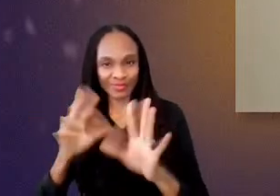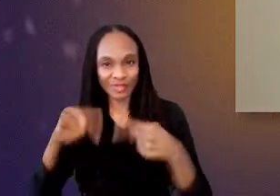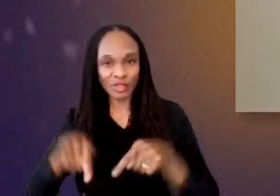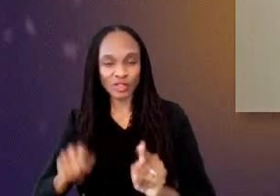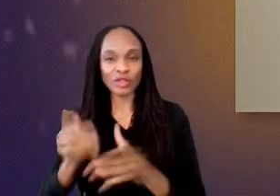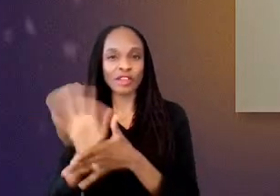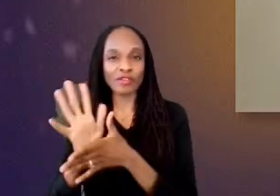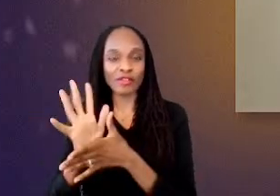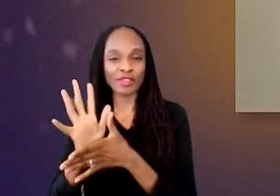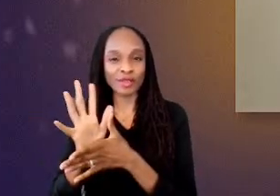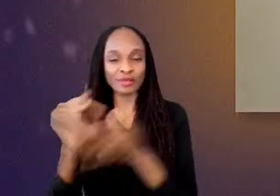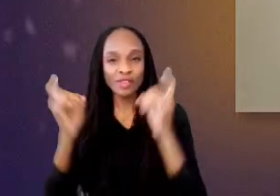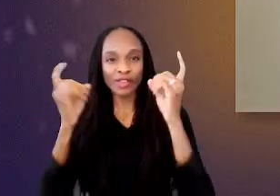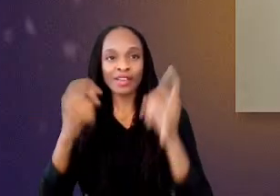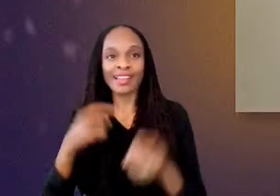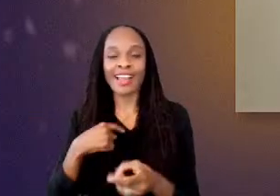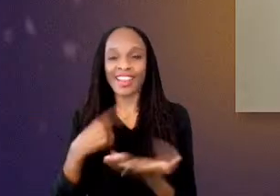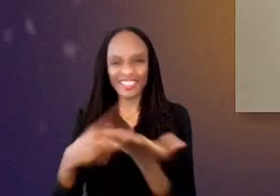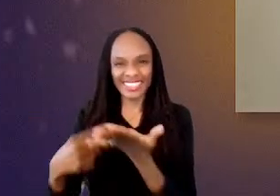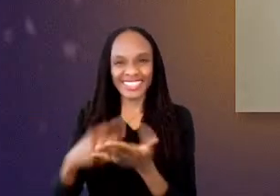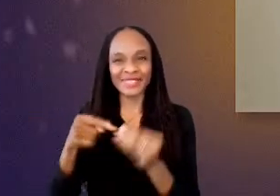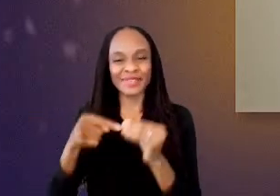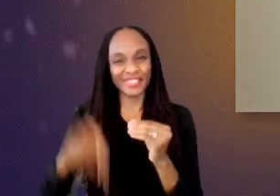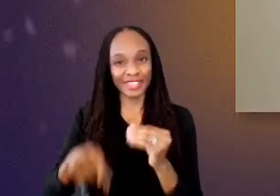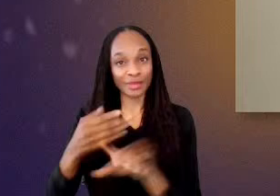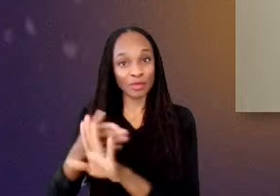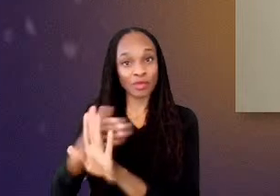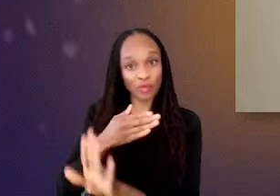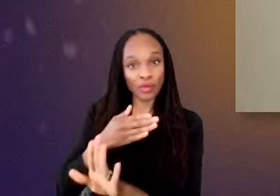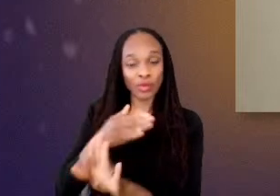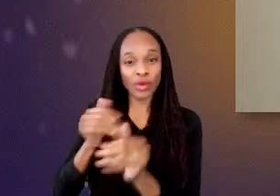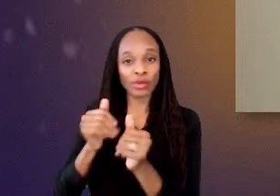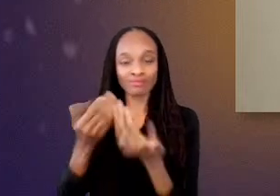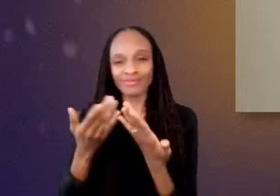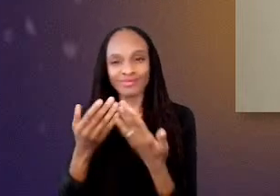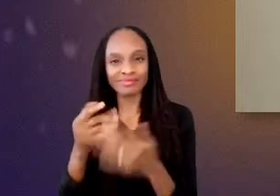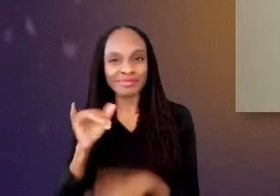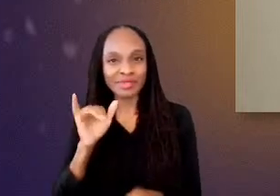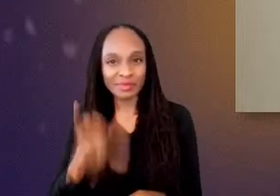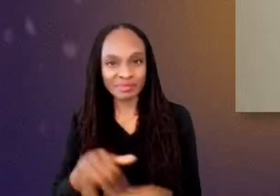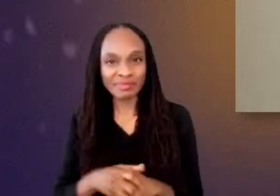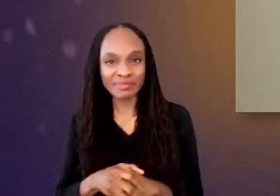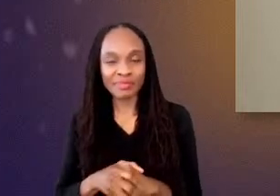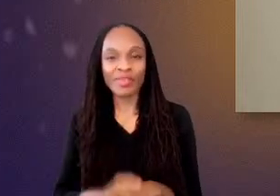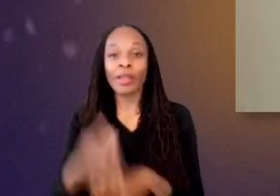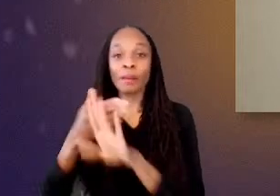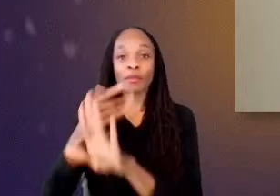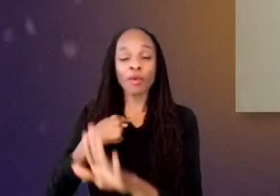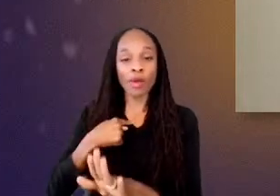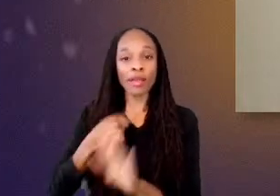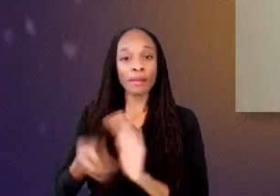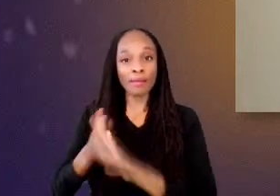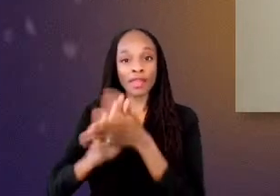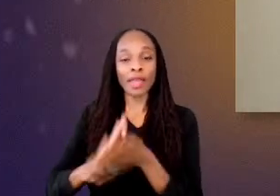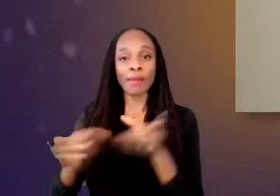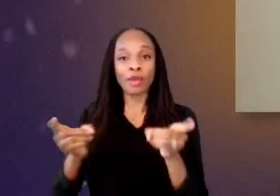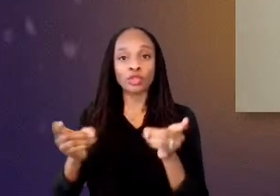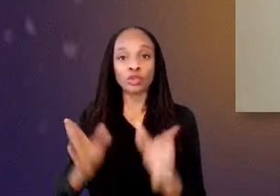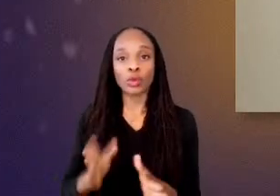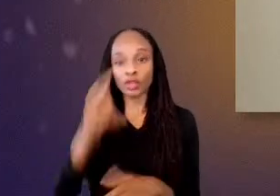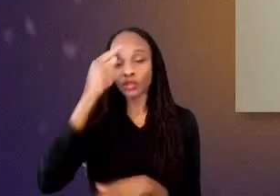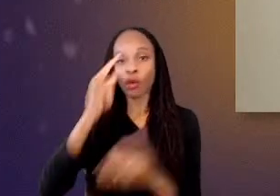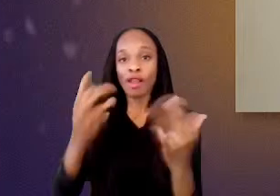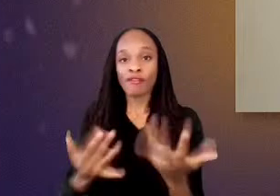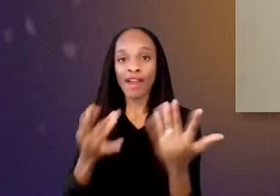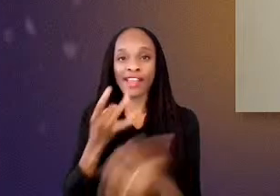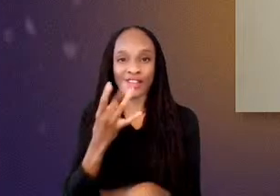about this right here in a previous episode of Beyond Resilience. Before I became the director of Firelight's Doc Lab, I